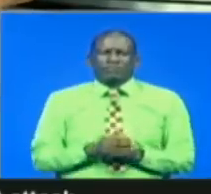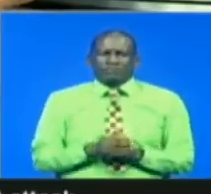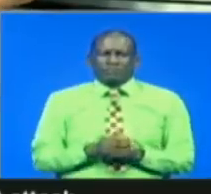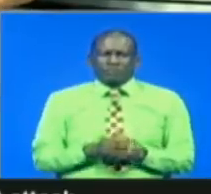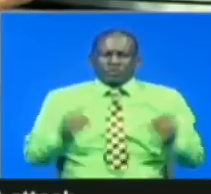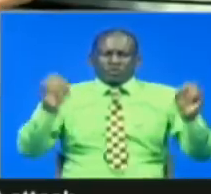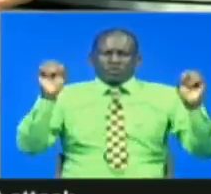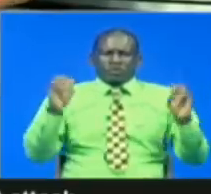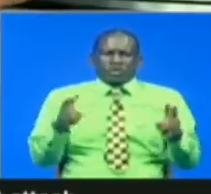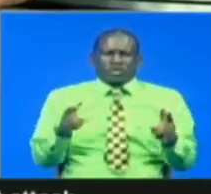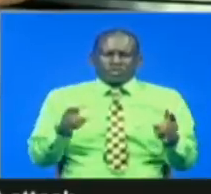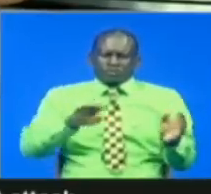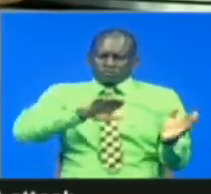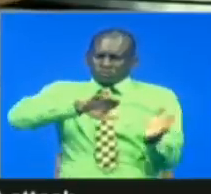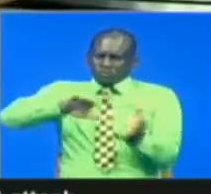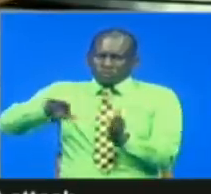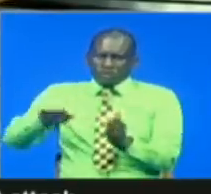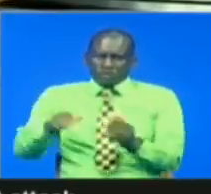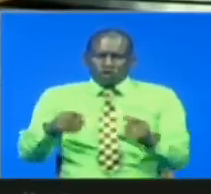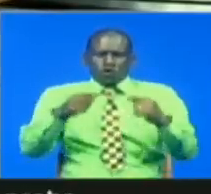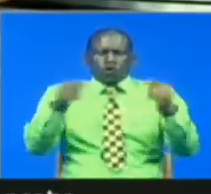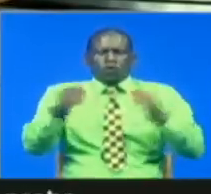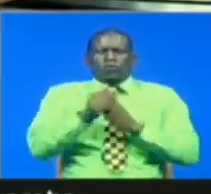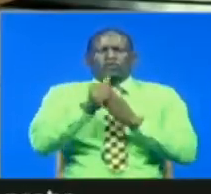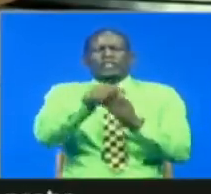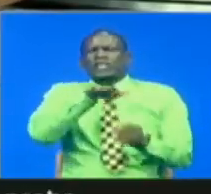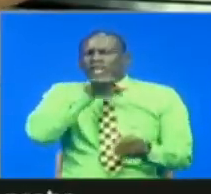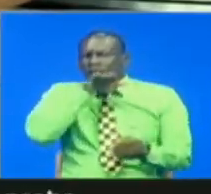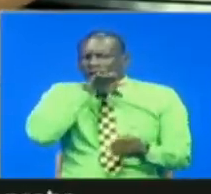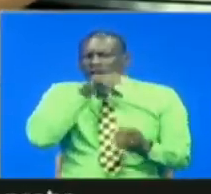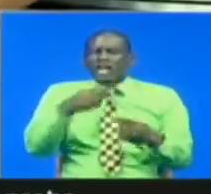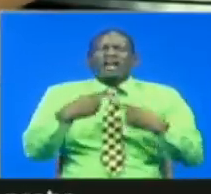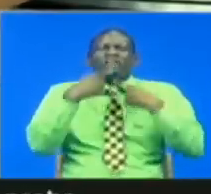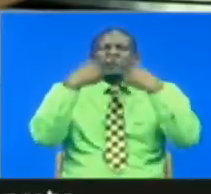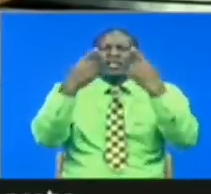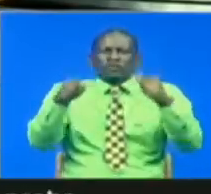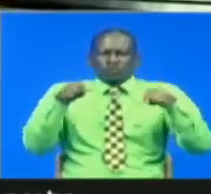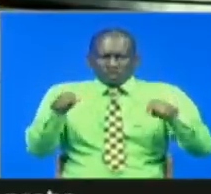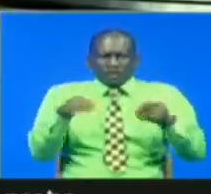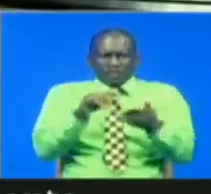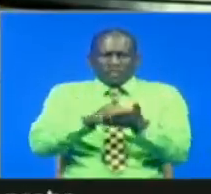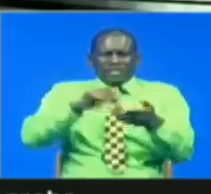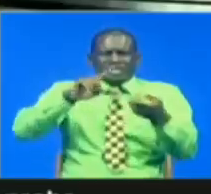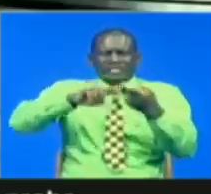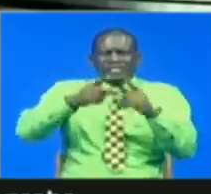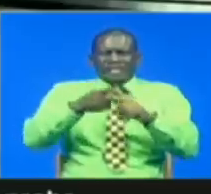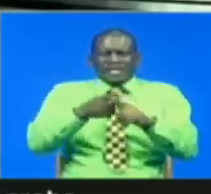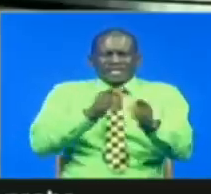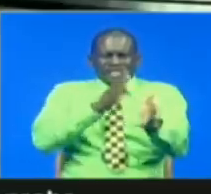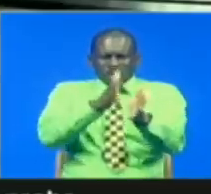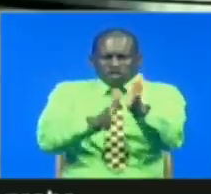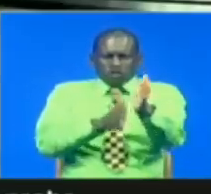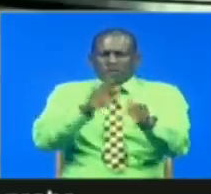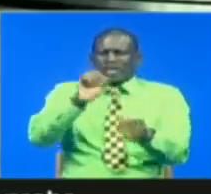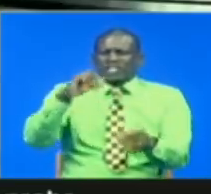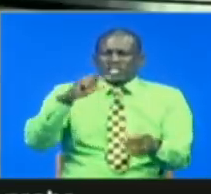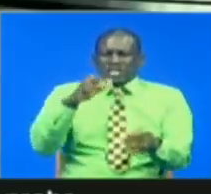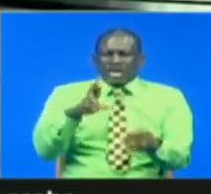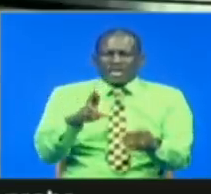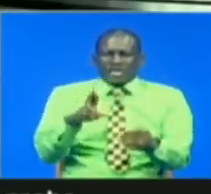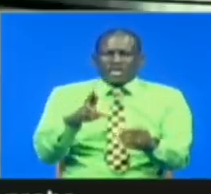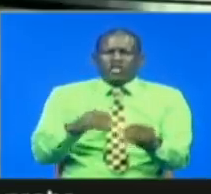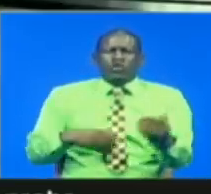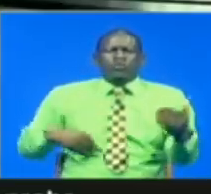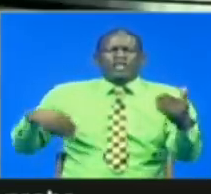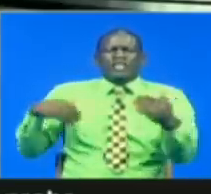All right, further afield, opposition leader Raila Odinga has announced today that the standard gauge railway will reach Kisumu County